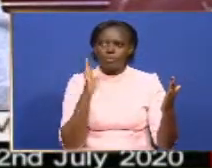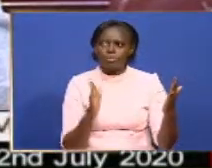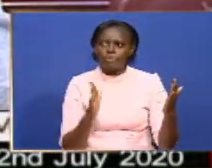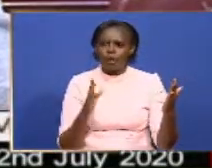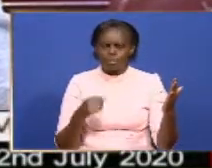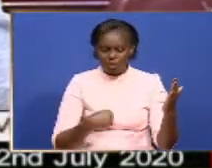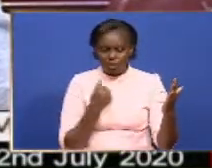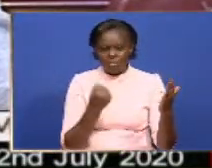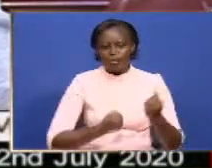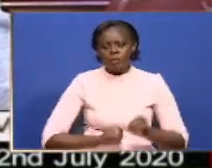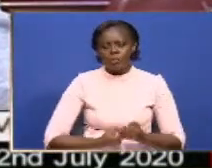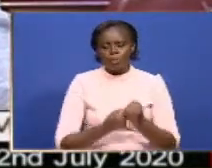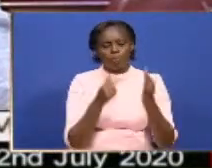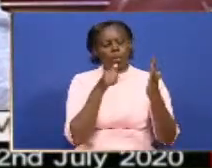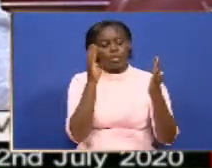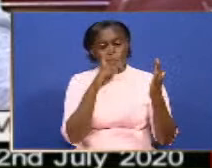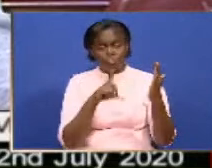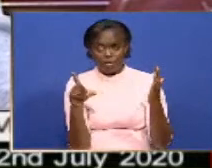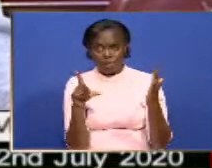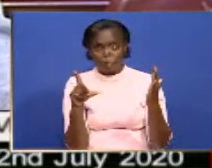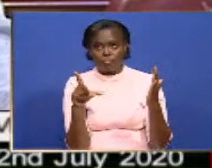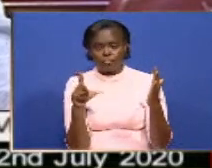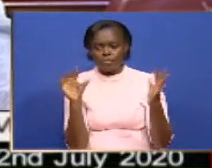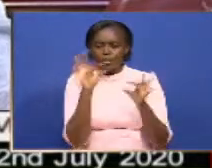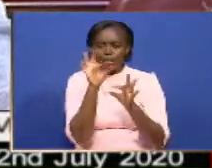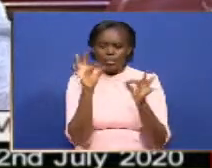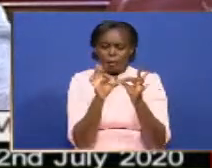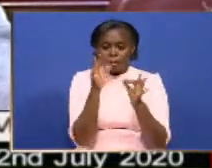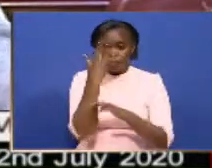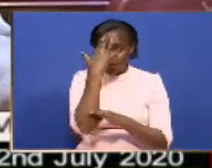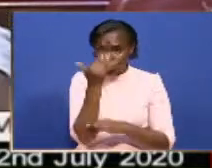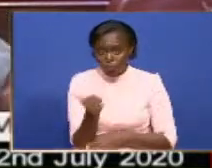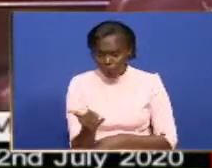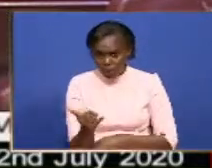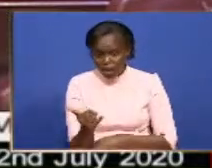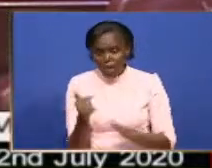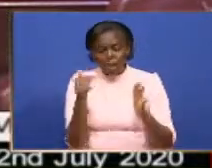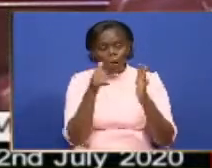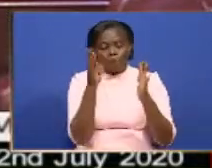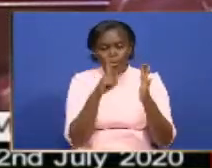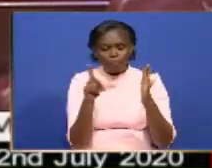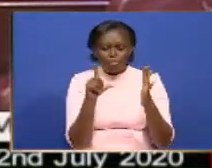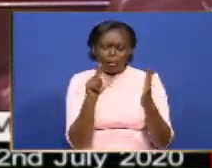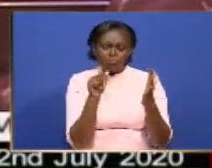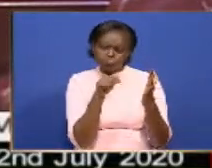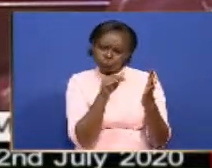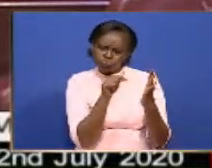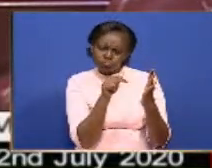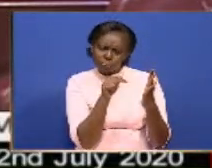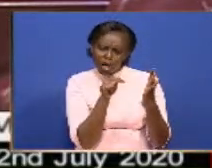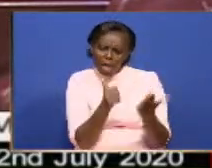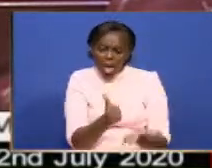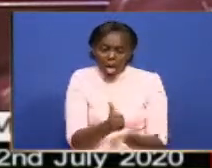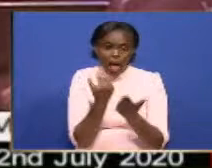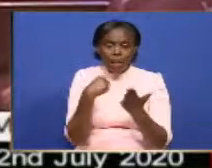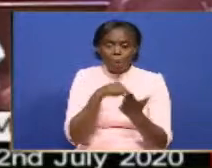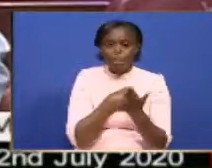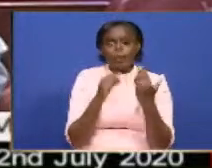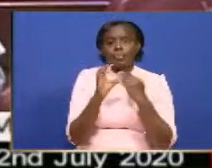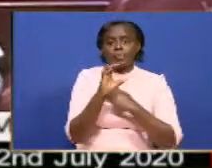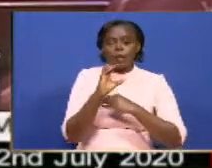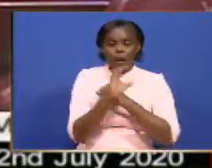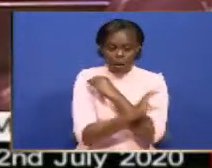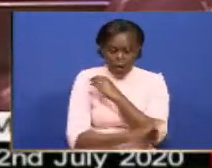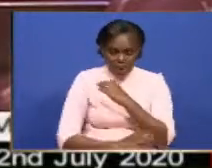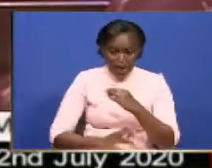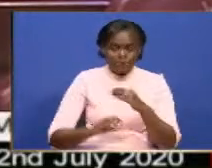I support this bill specifically because the bill seeks indeed to help us as a country, both